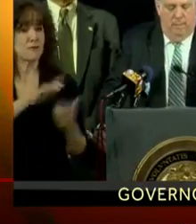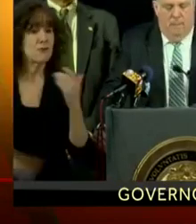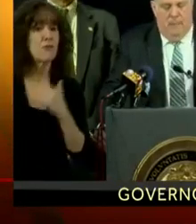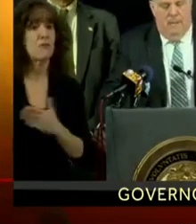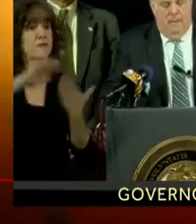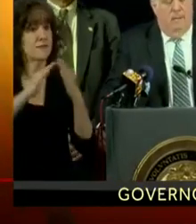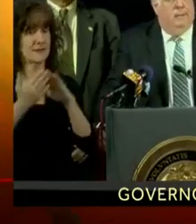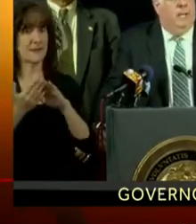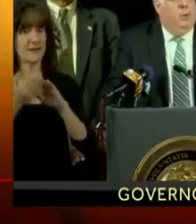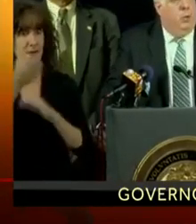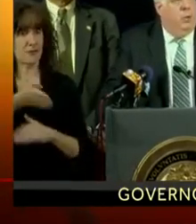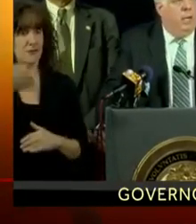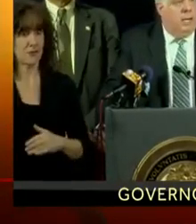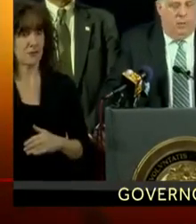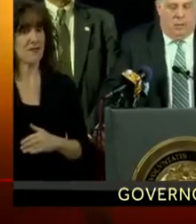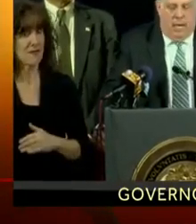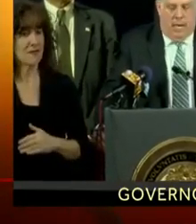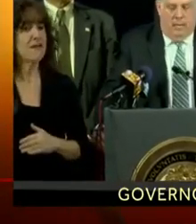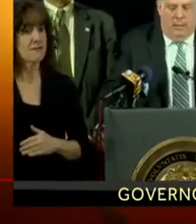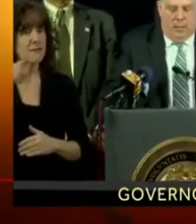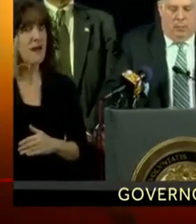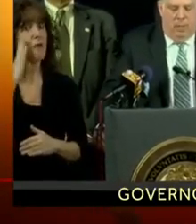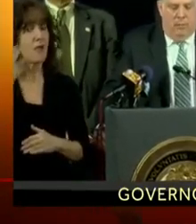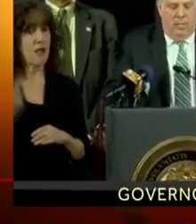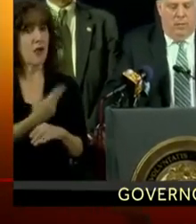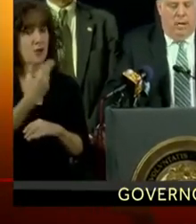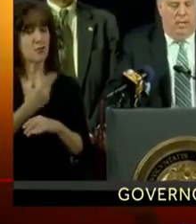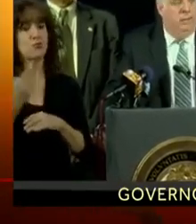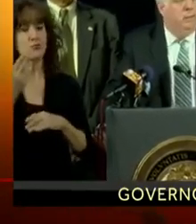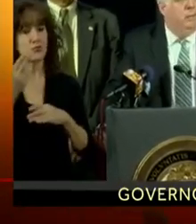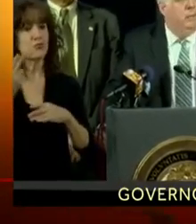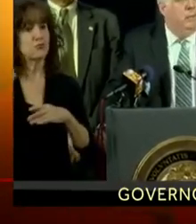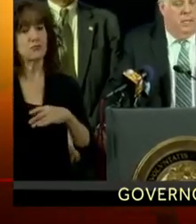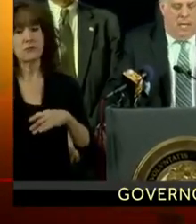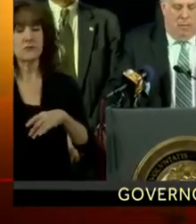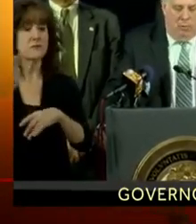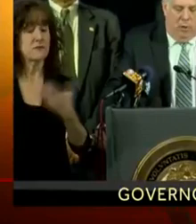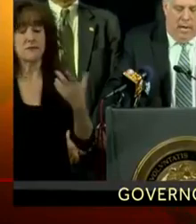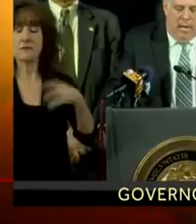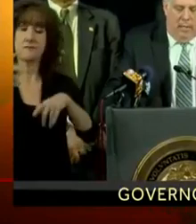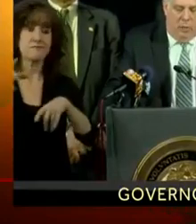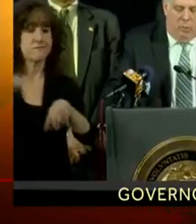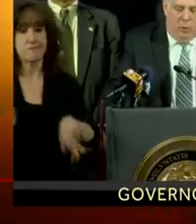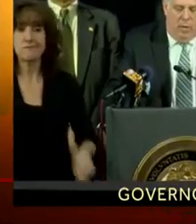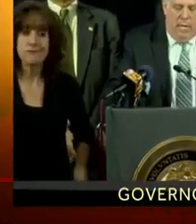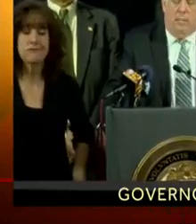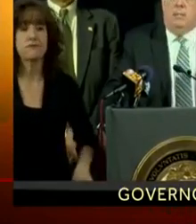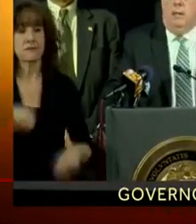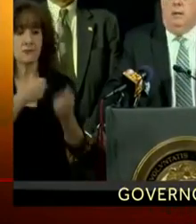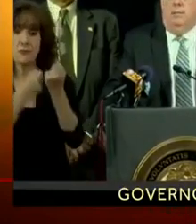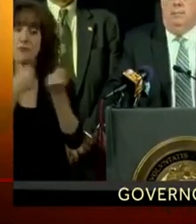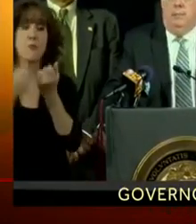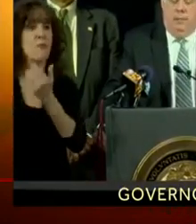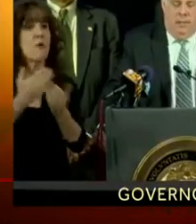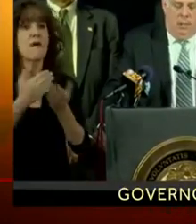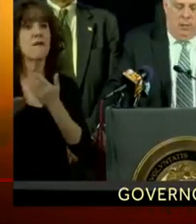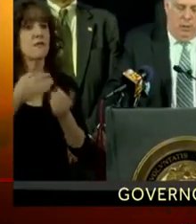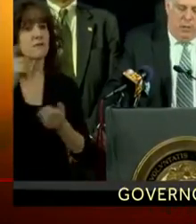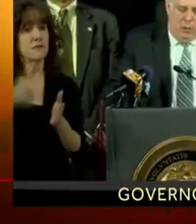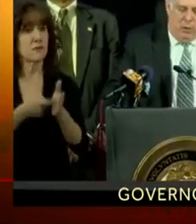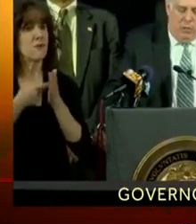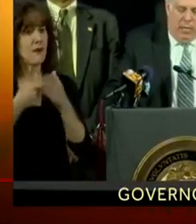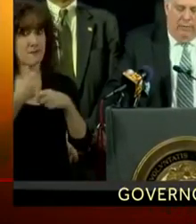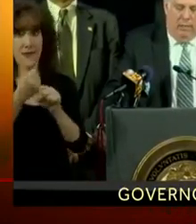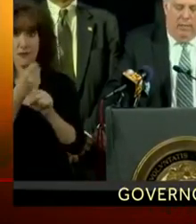city. They will exercise discipline restraint and provide the support necessary